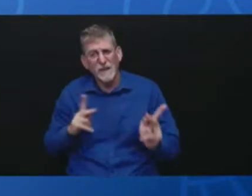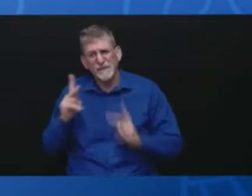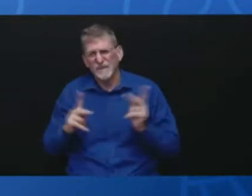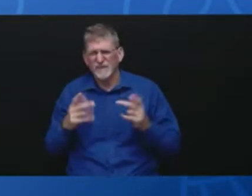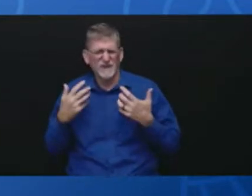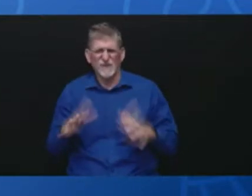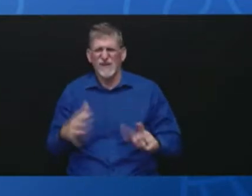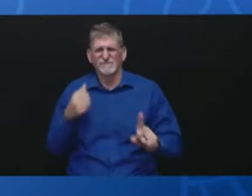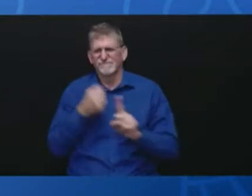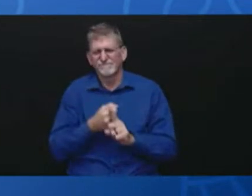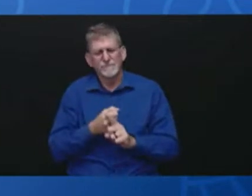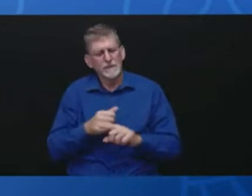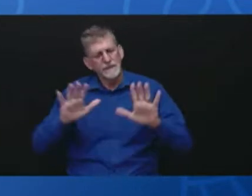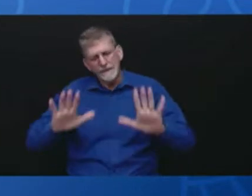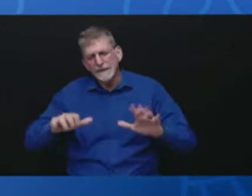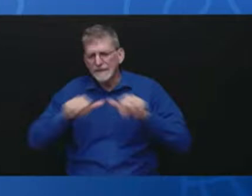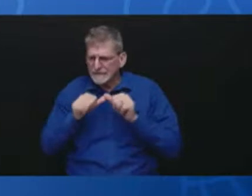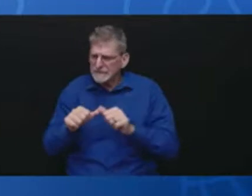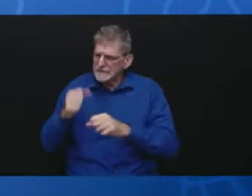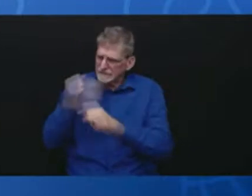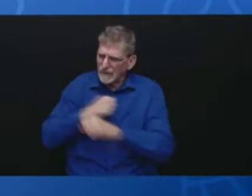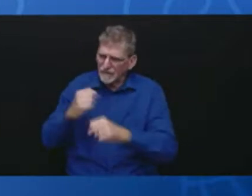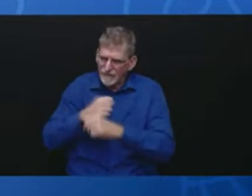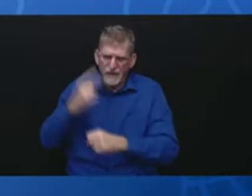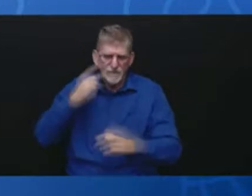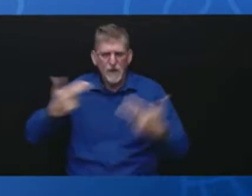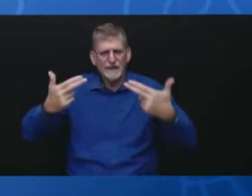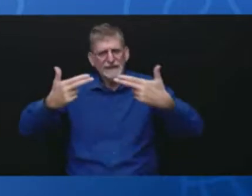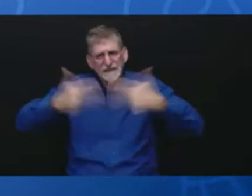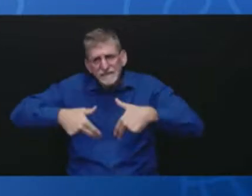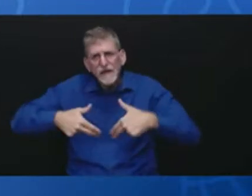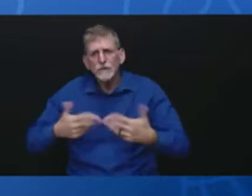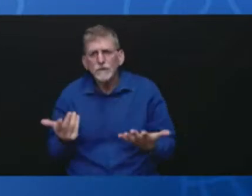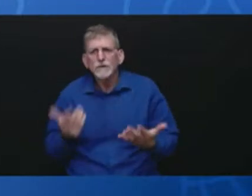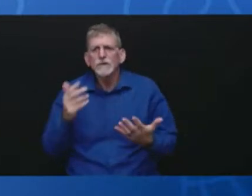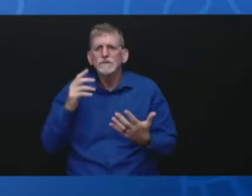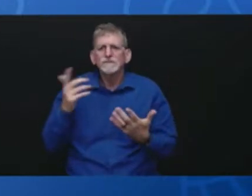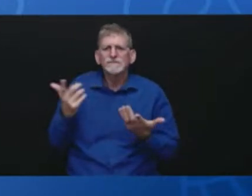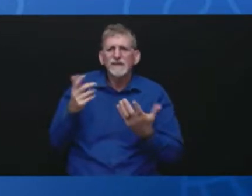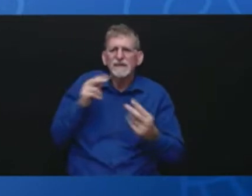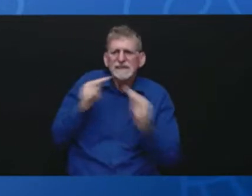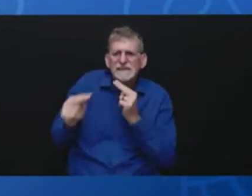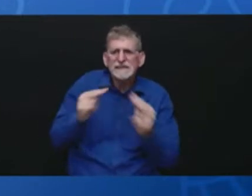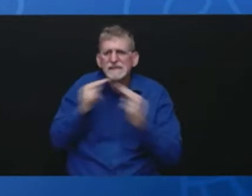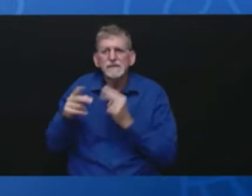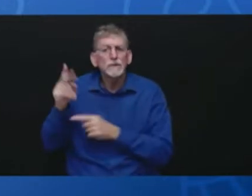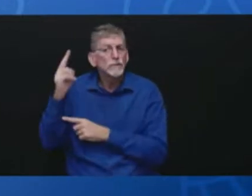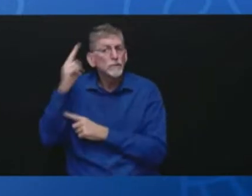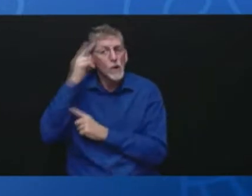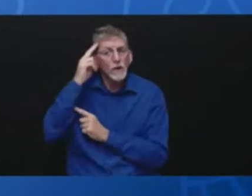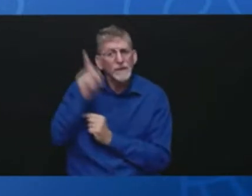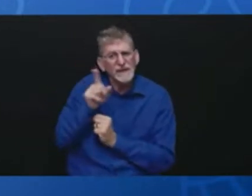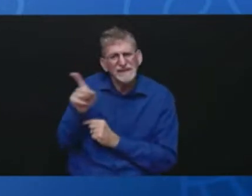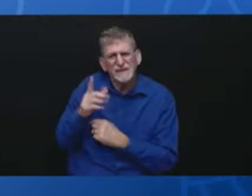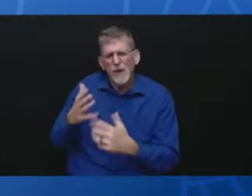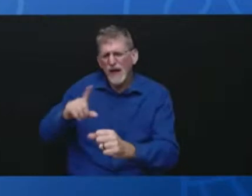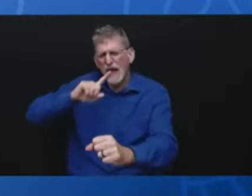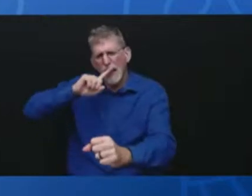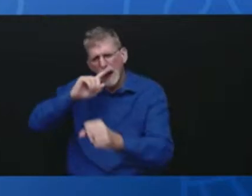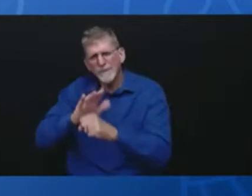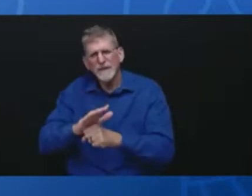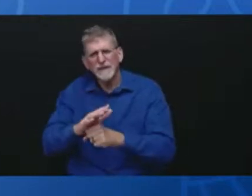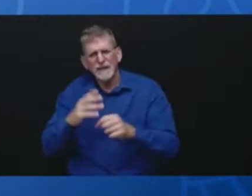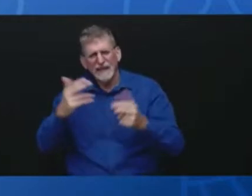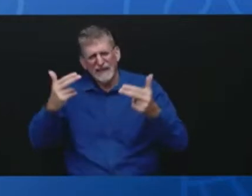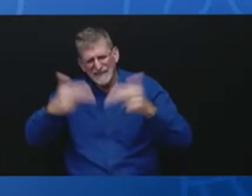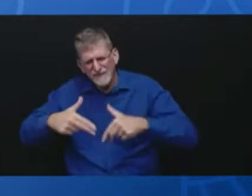and what the negotiations in Saudi are right now is to get that commitment and to get that done. So that's why we're doing what we do, because of the